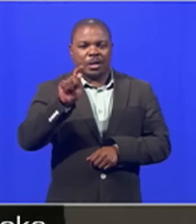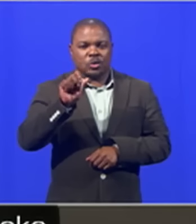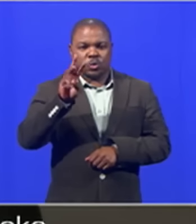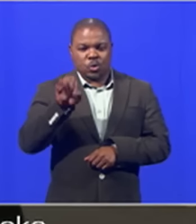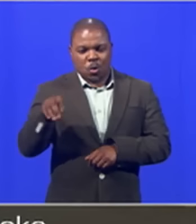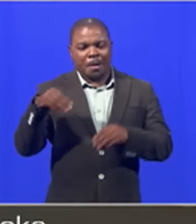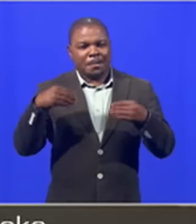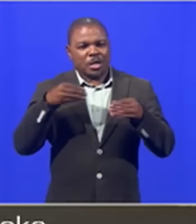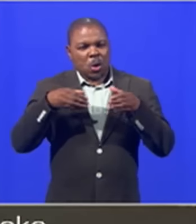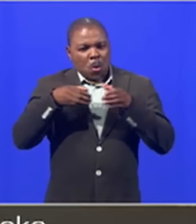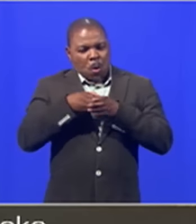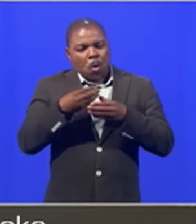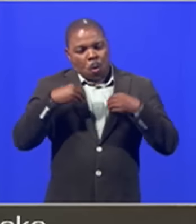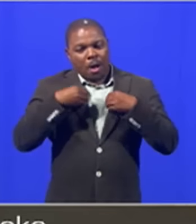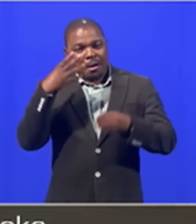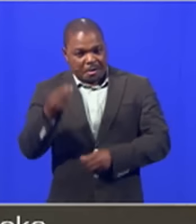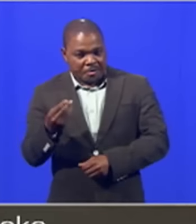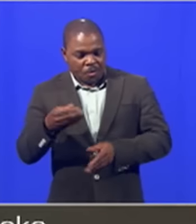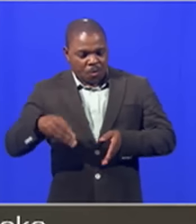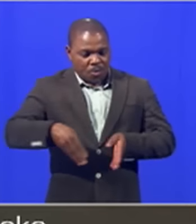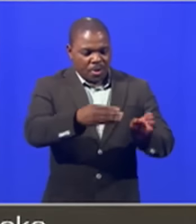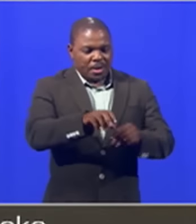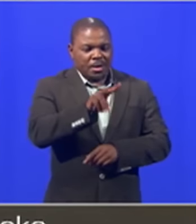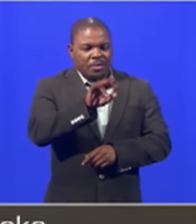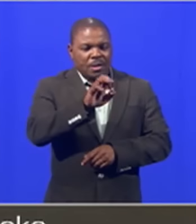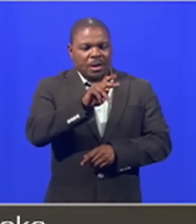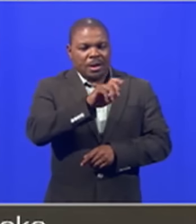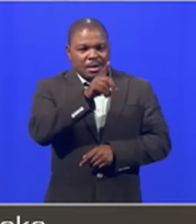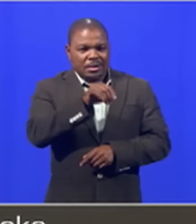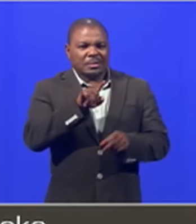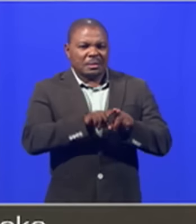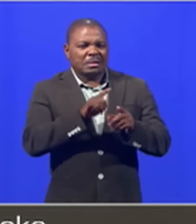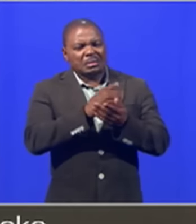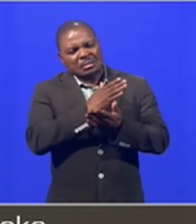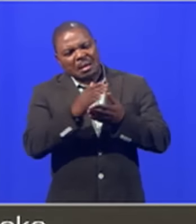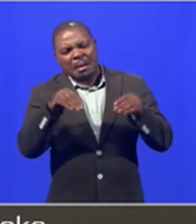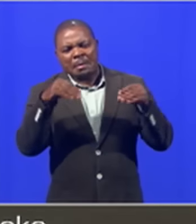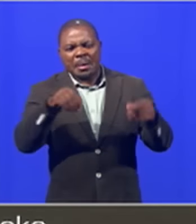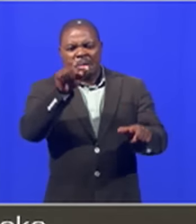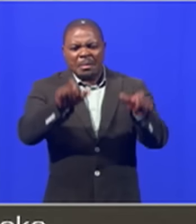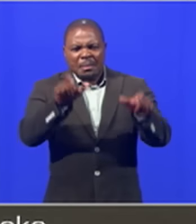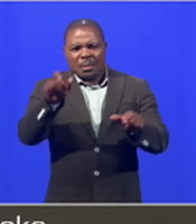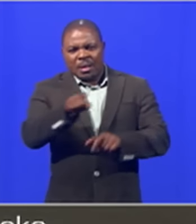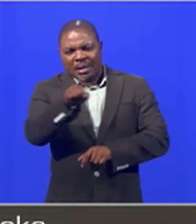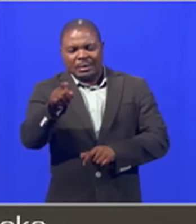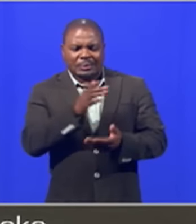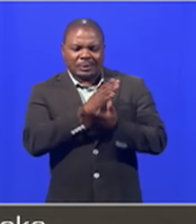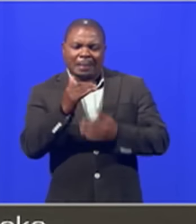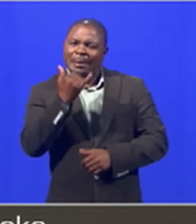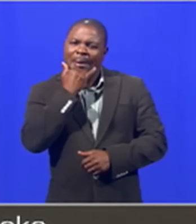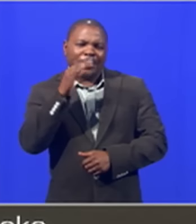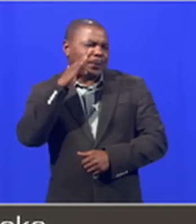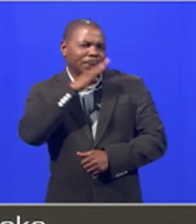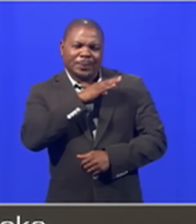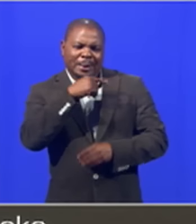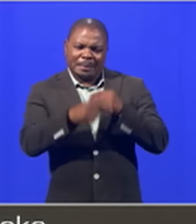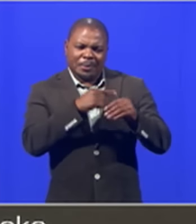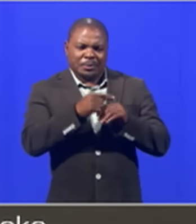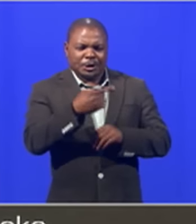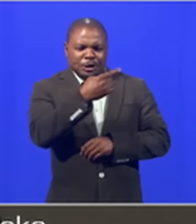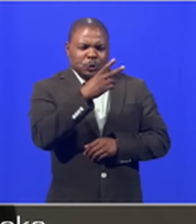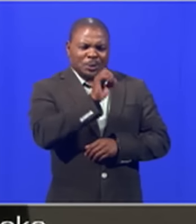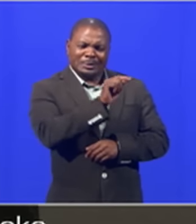mogwebi potlana mo Vilakazi motho re buile le bagwebi ba bangwe ba ileng gore ba bangwe ba bone ga ba itumela thata ka kopano kgolo e ya